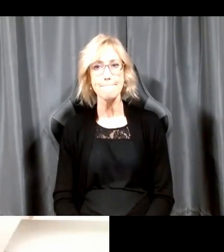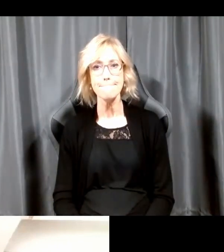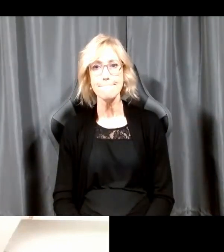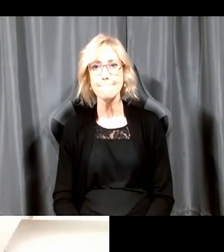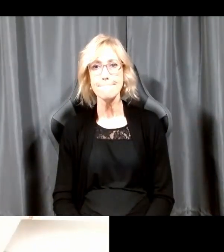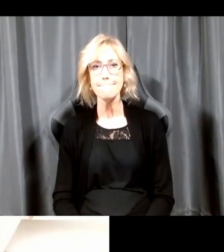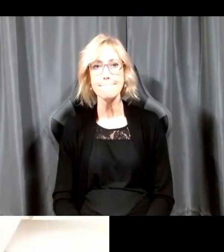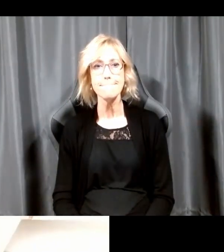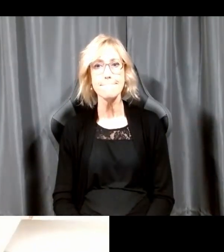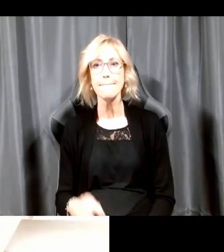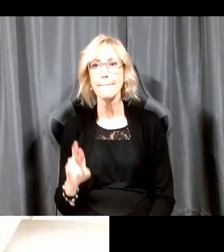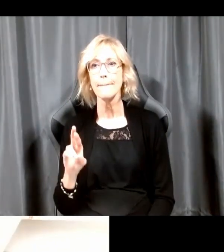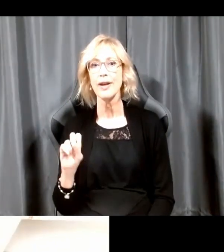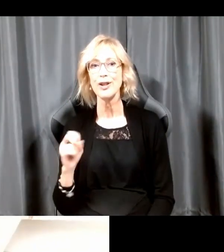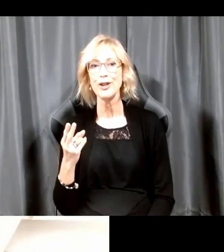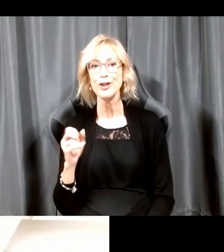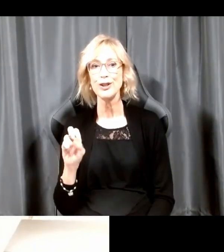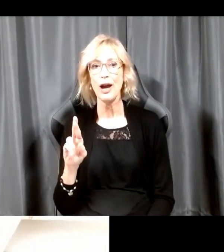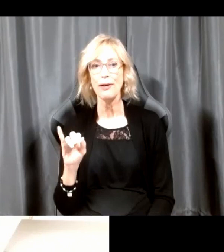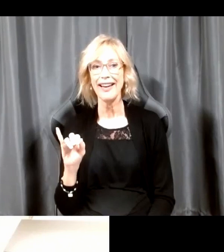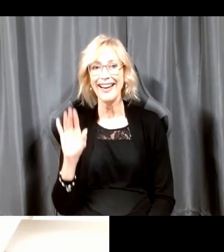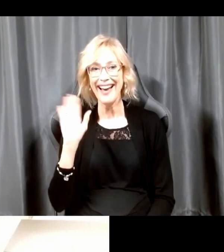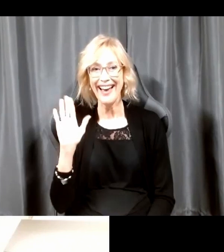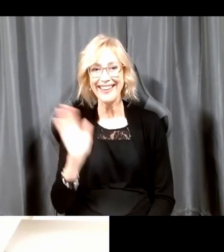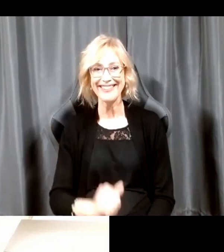Rosie or Sherry, hi.